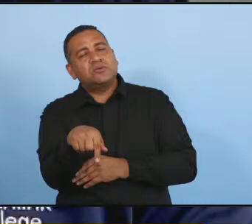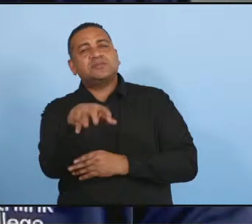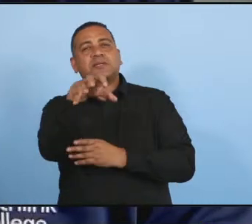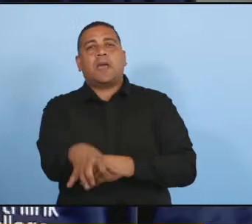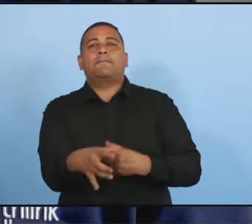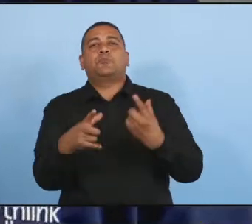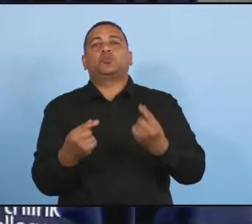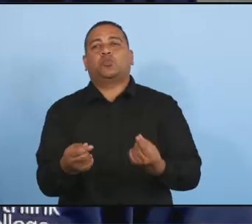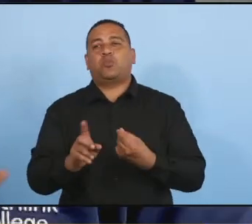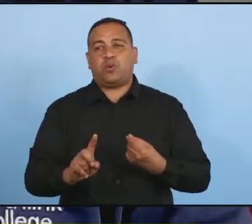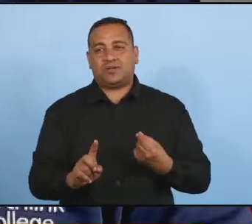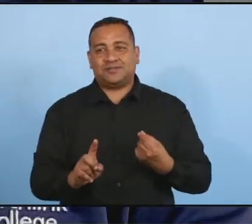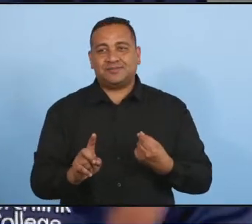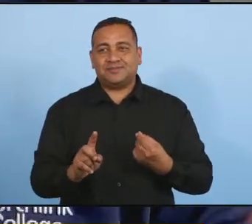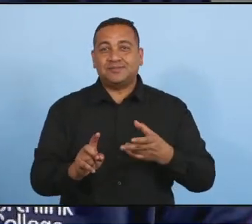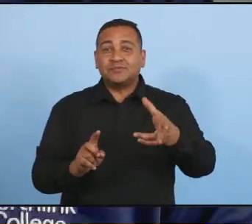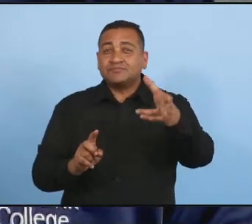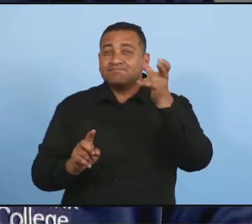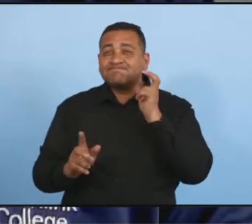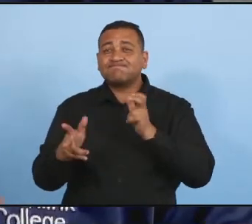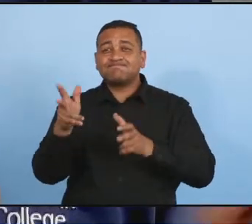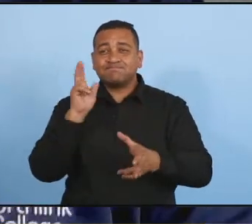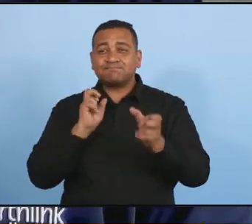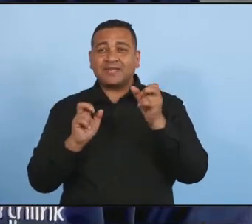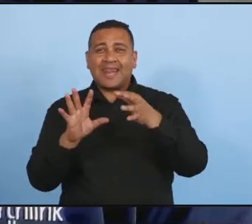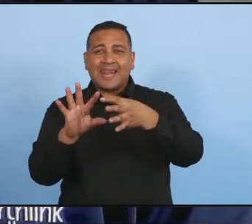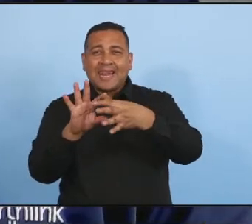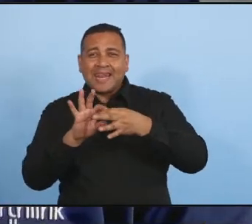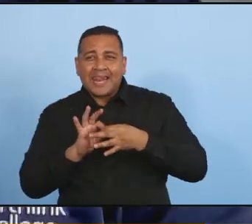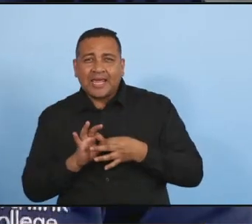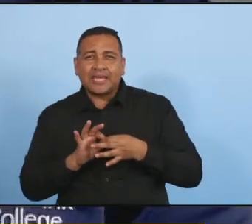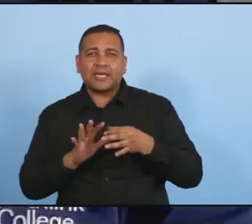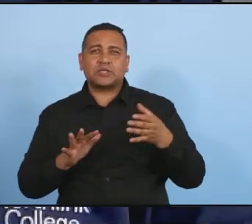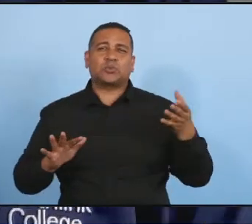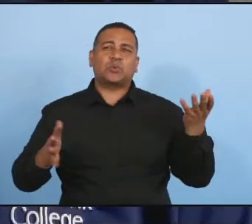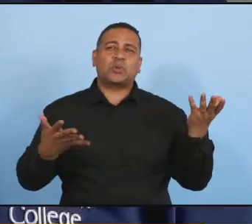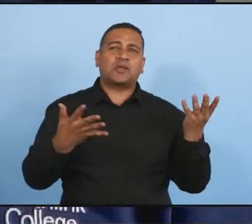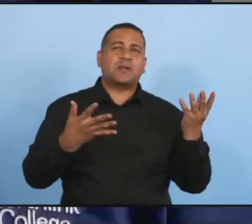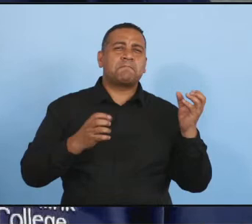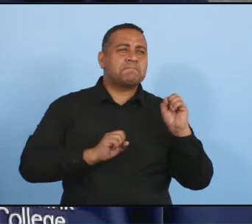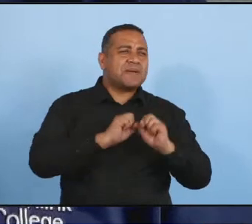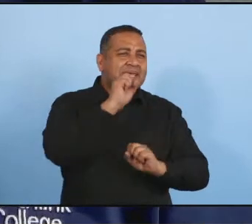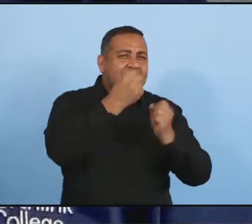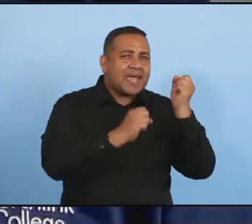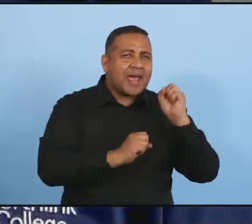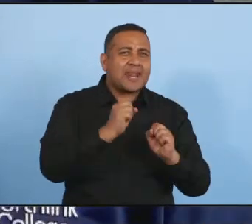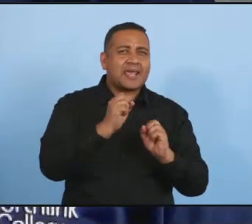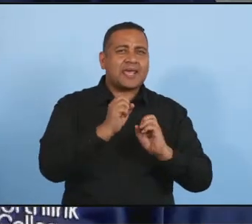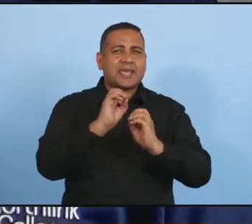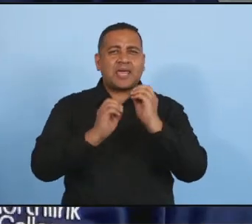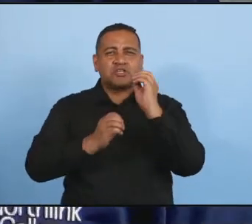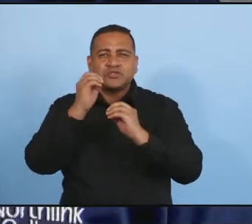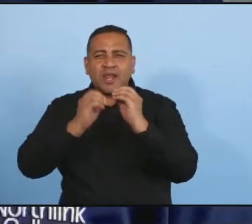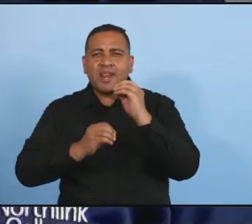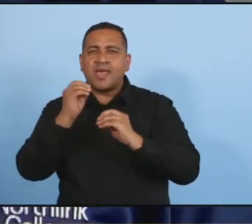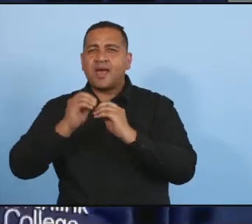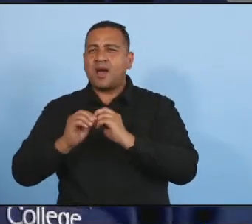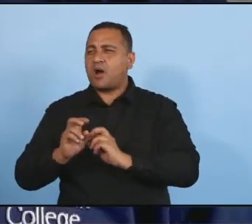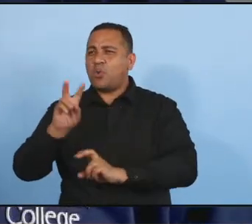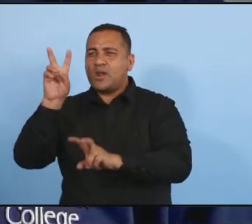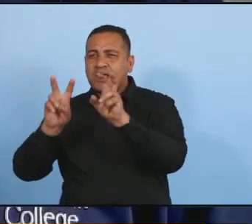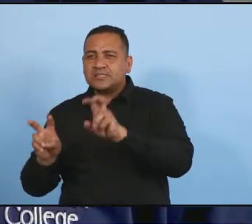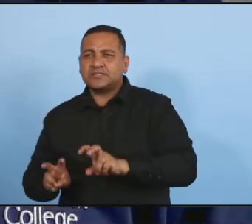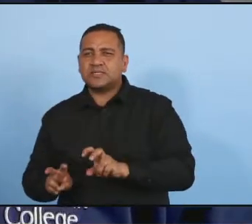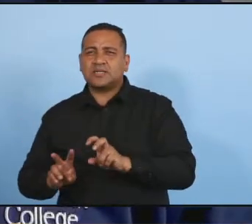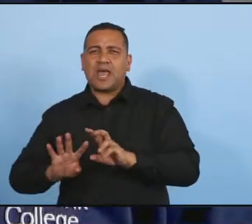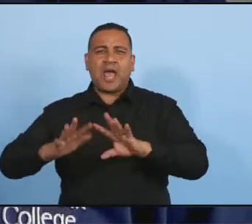definitely heard, of course, this encompasses mechanical engineering, and we saw bits that being manufactured as well. And